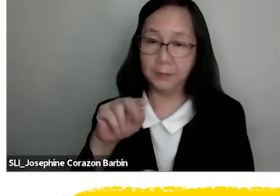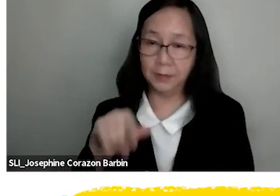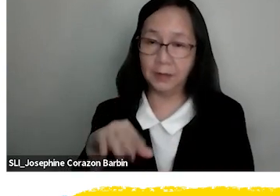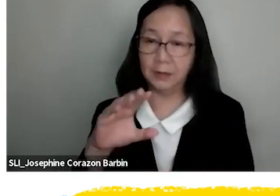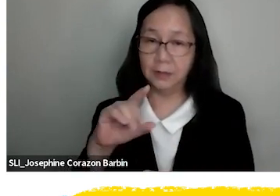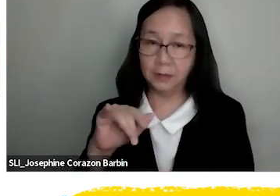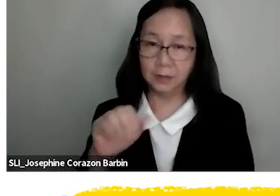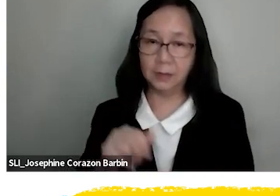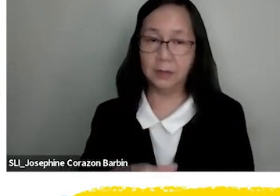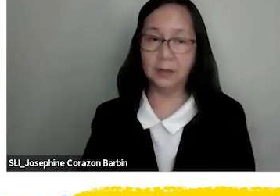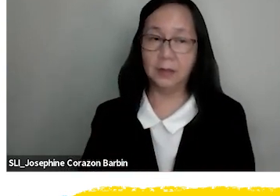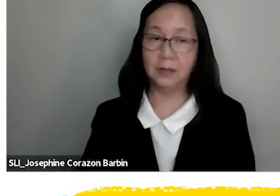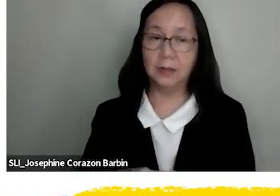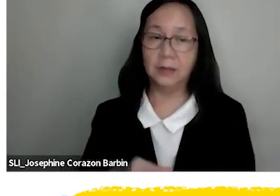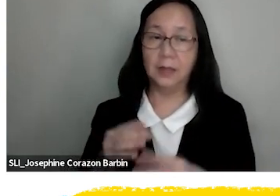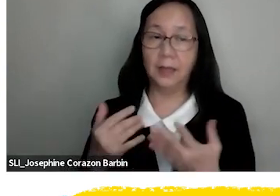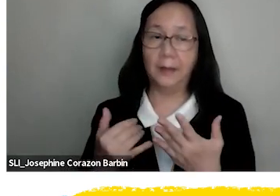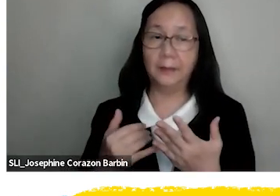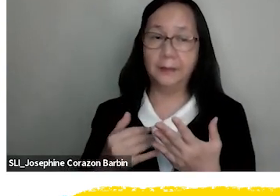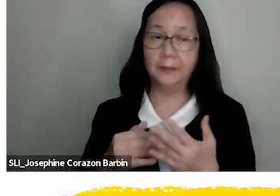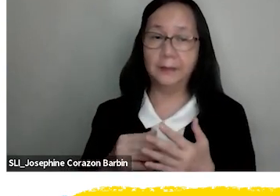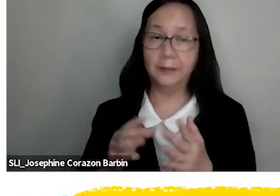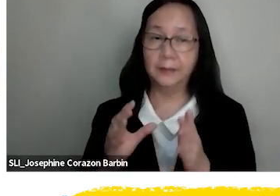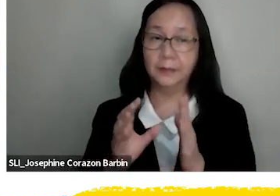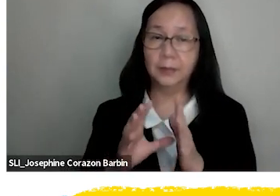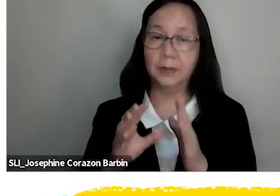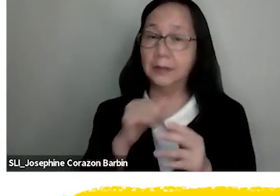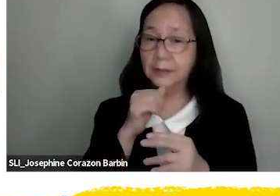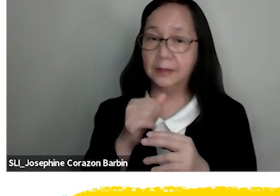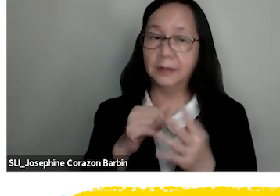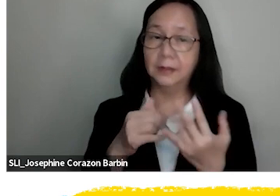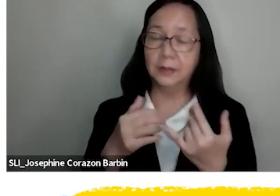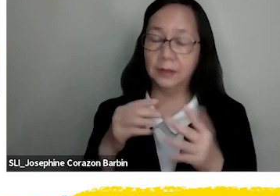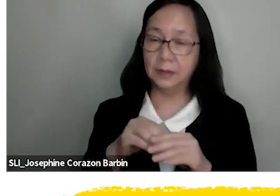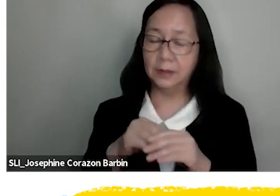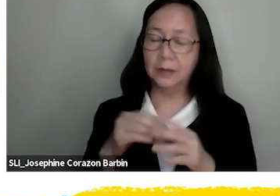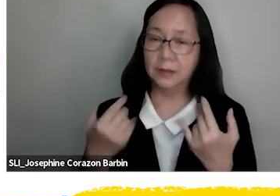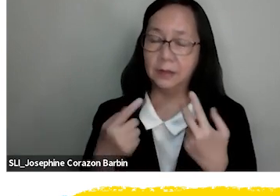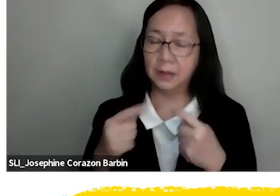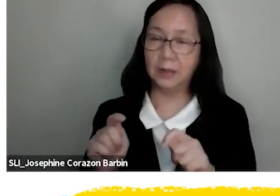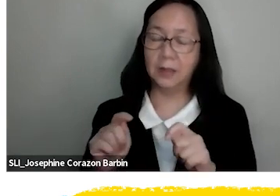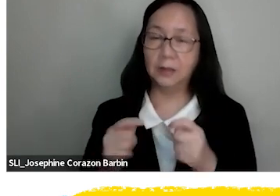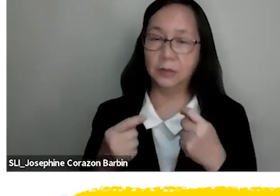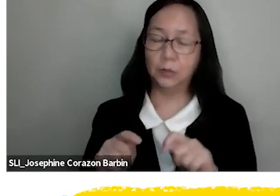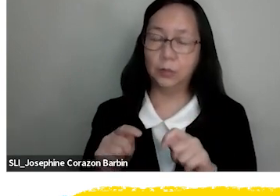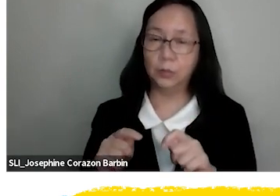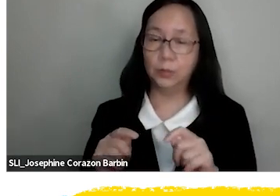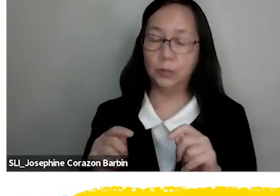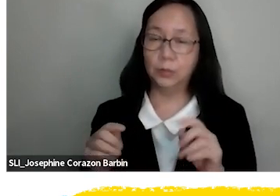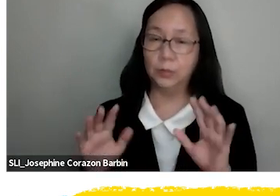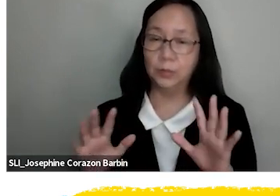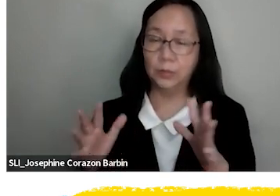The consultation with children were done in both the national and regional level. We trying to cover our group